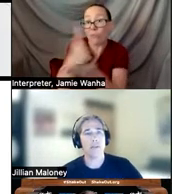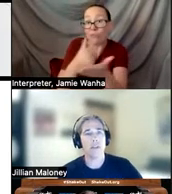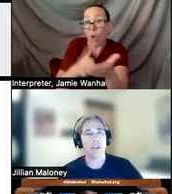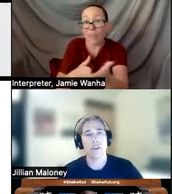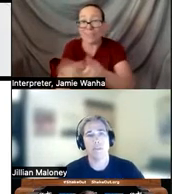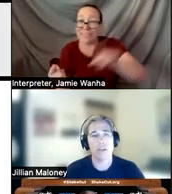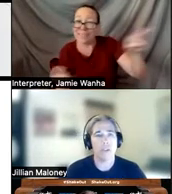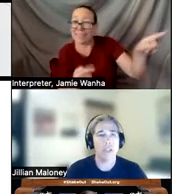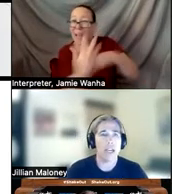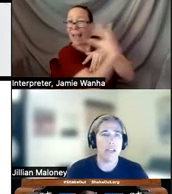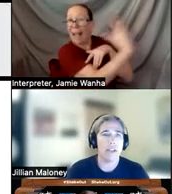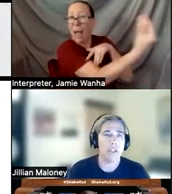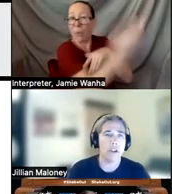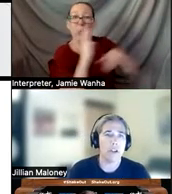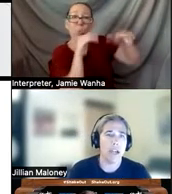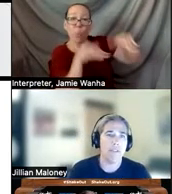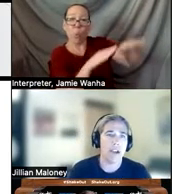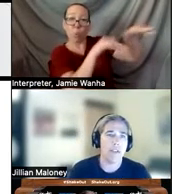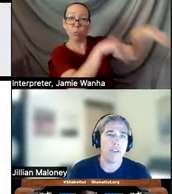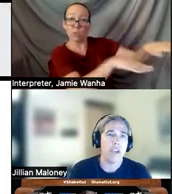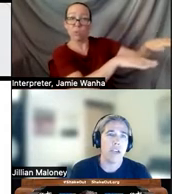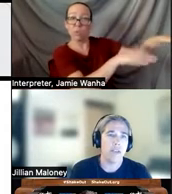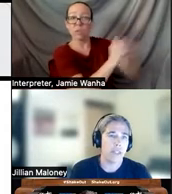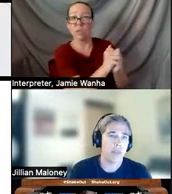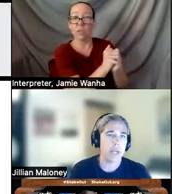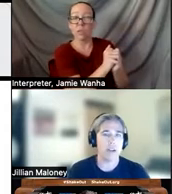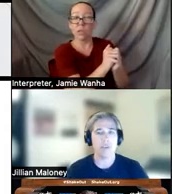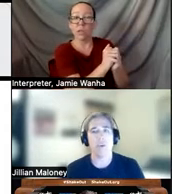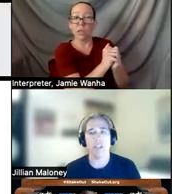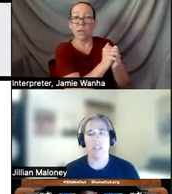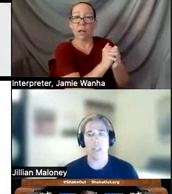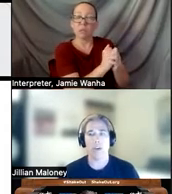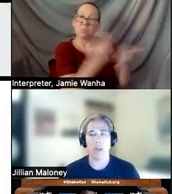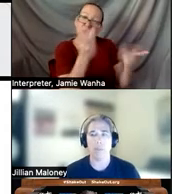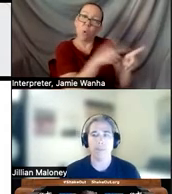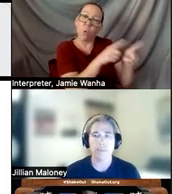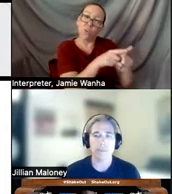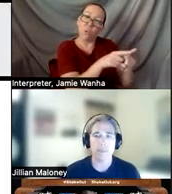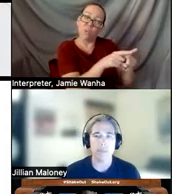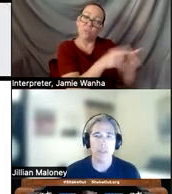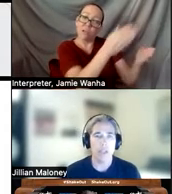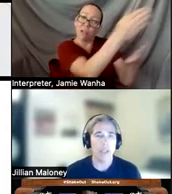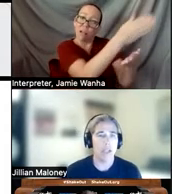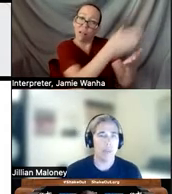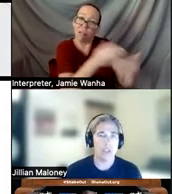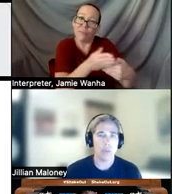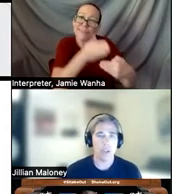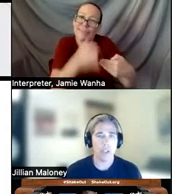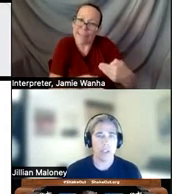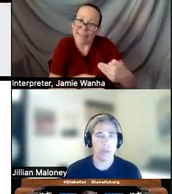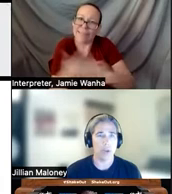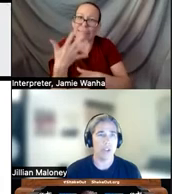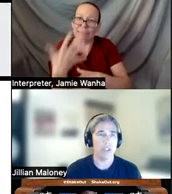It comes on shore at Mount Soledad and goes along the I-5 and then steps back offshore in San Diego Bay. And so we're